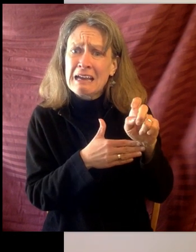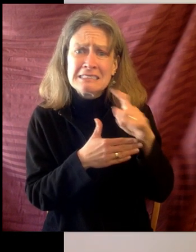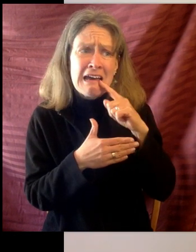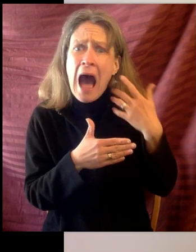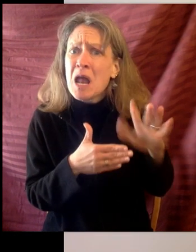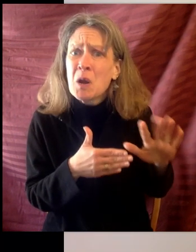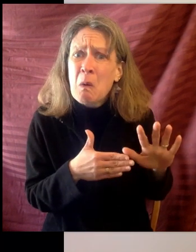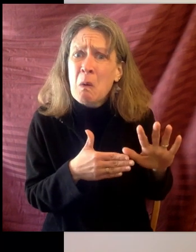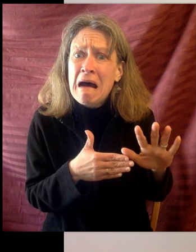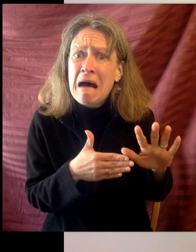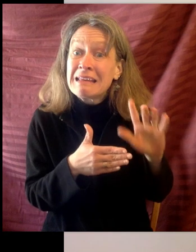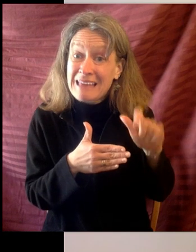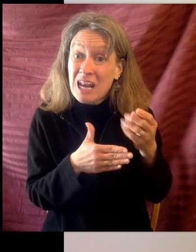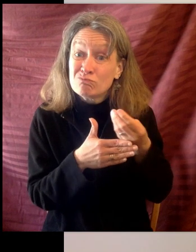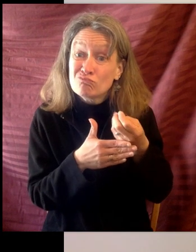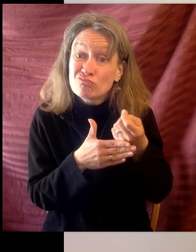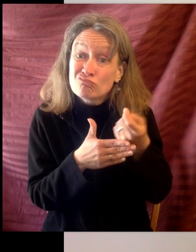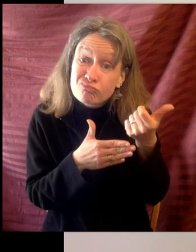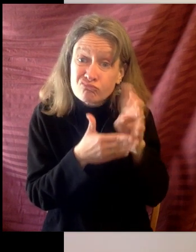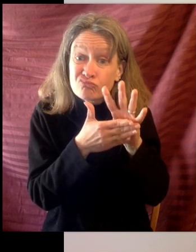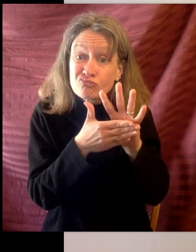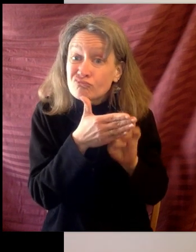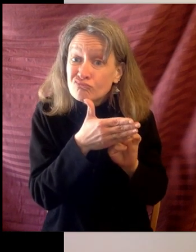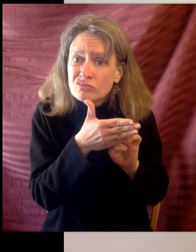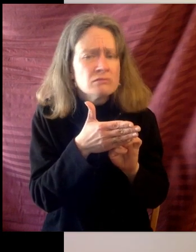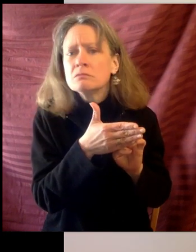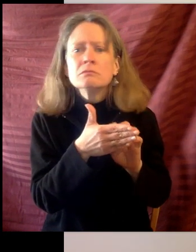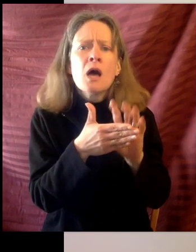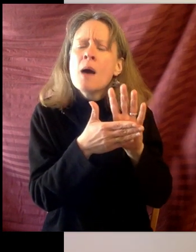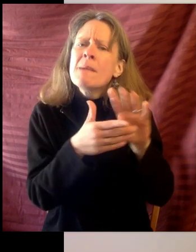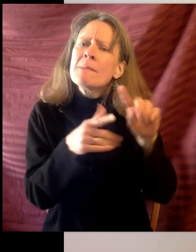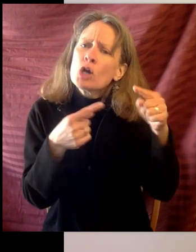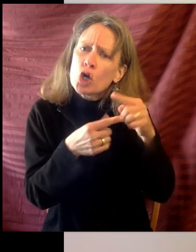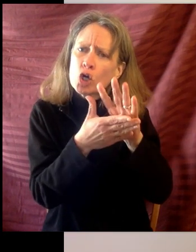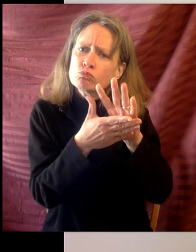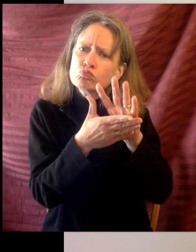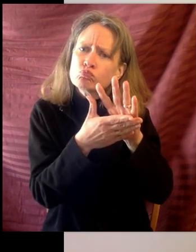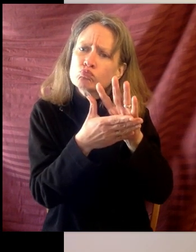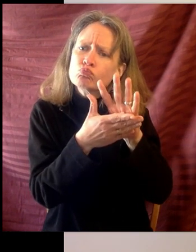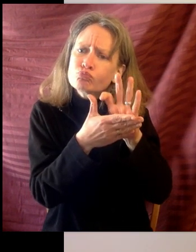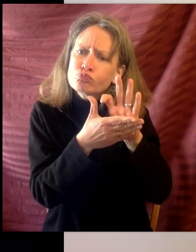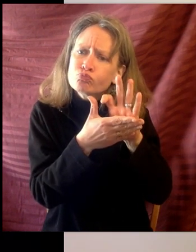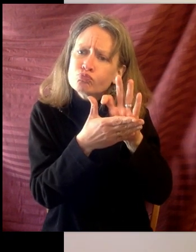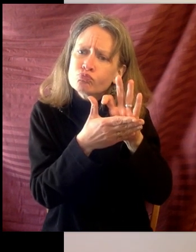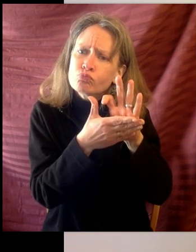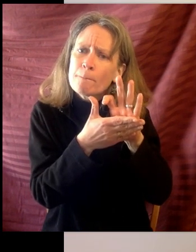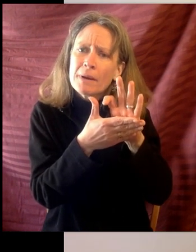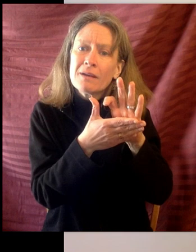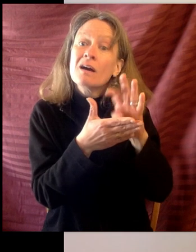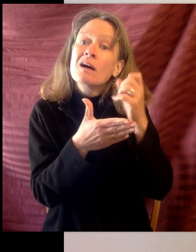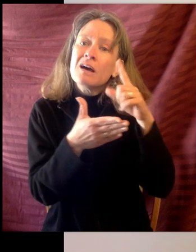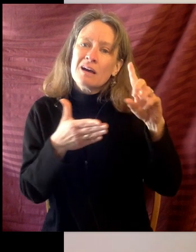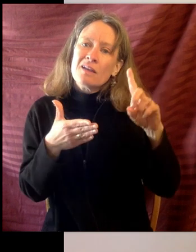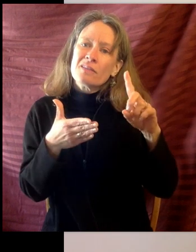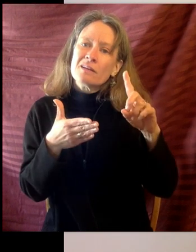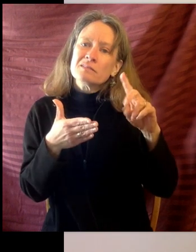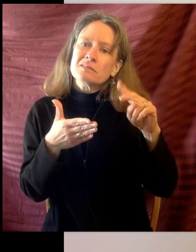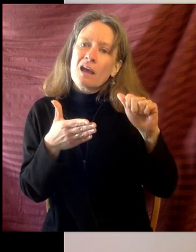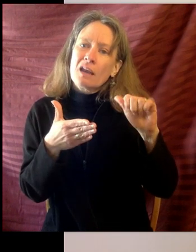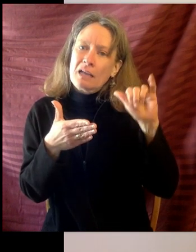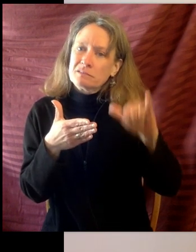and lose them, but that doesn't change your DNA and it doesn't change your genes. So, bear with me for